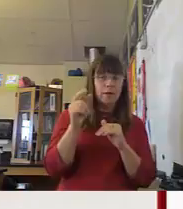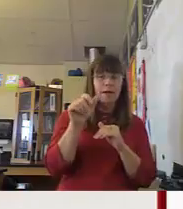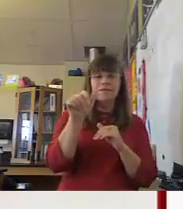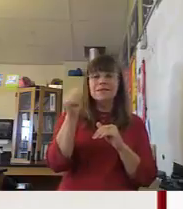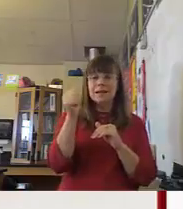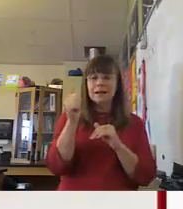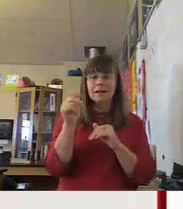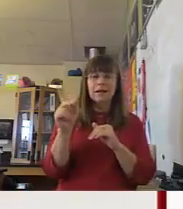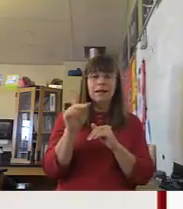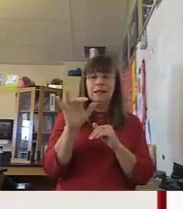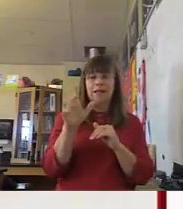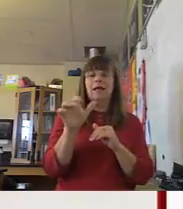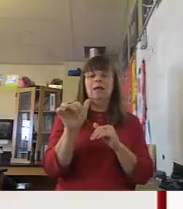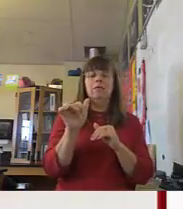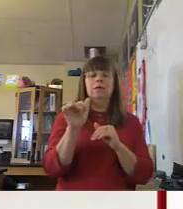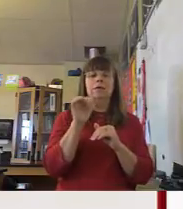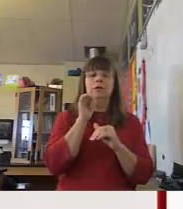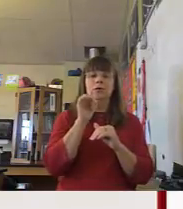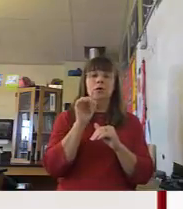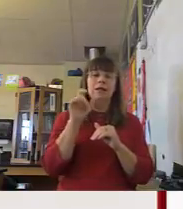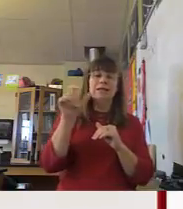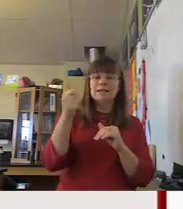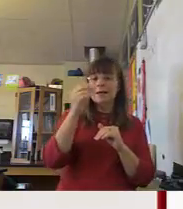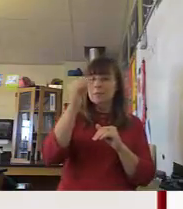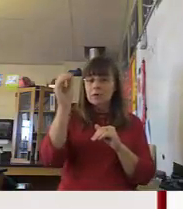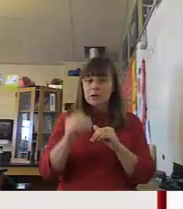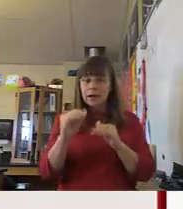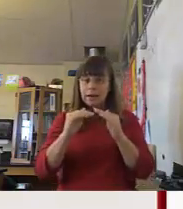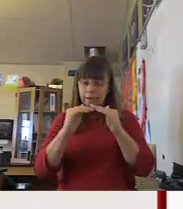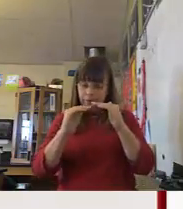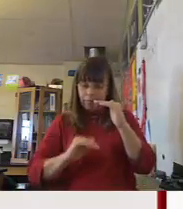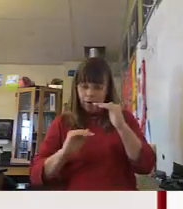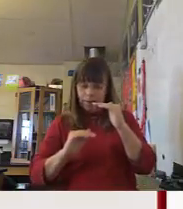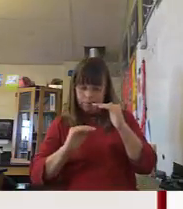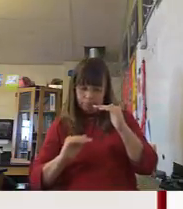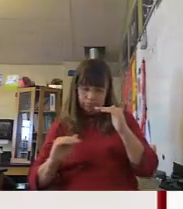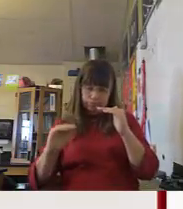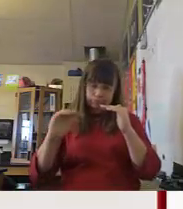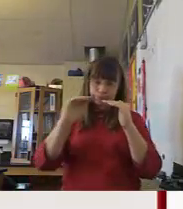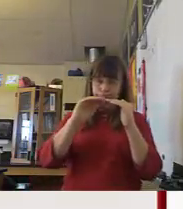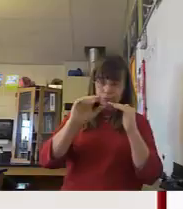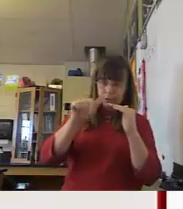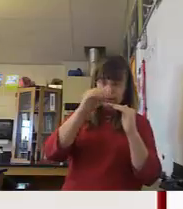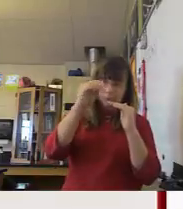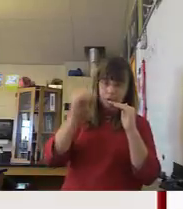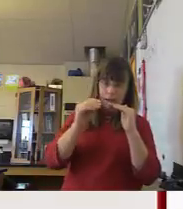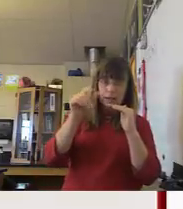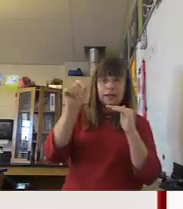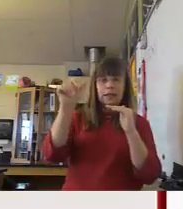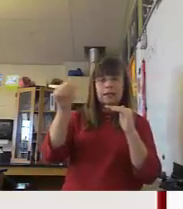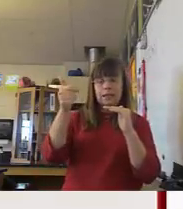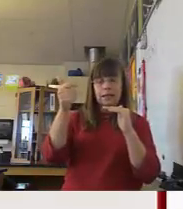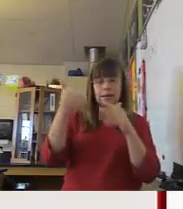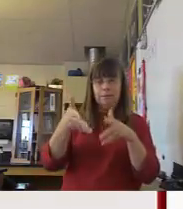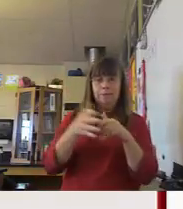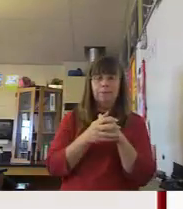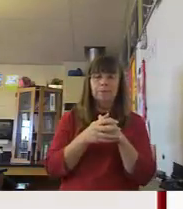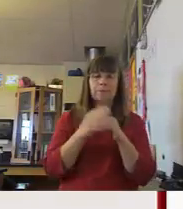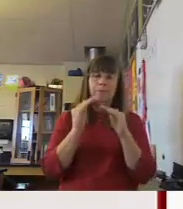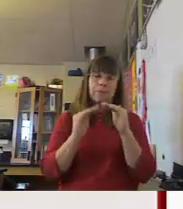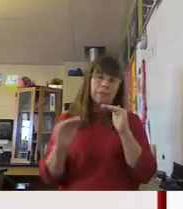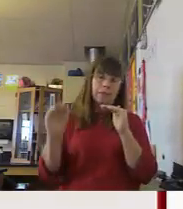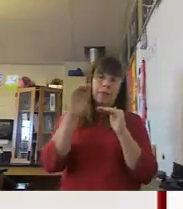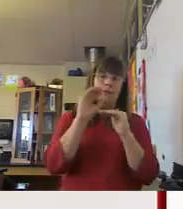the grasshoppers, the shrews are only getting 10 kilocalories, because that's only 10% of 100.